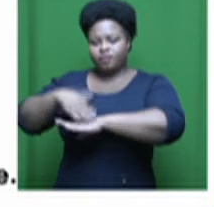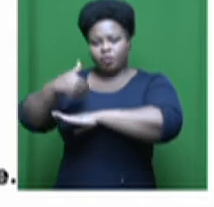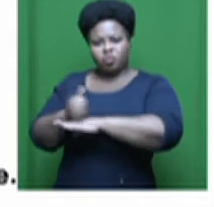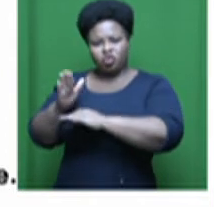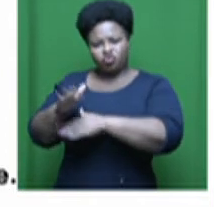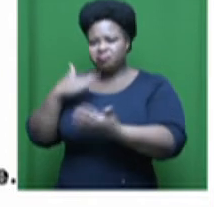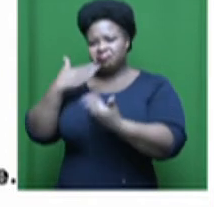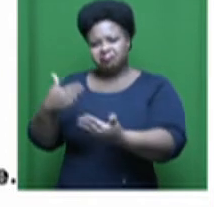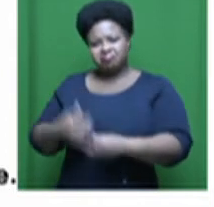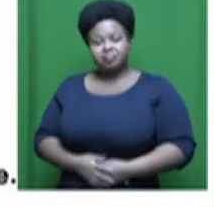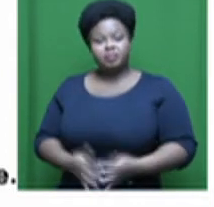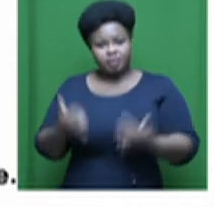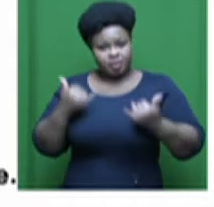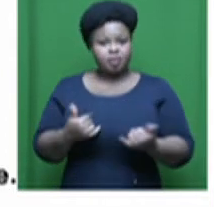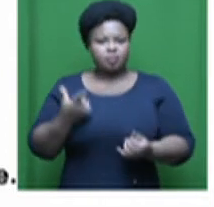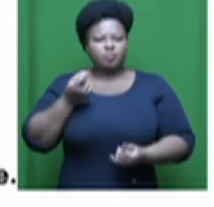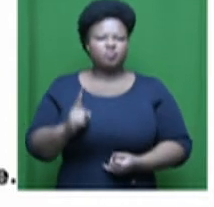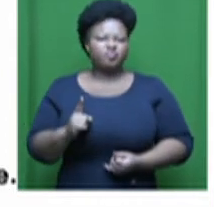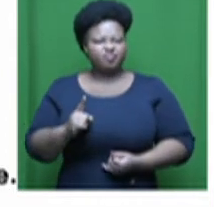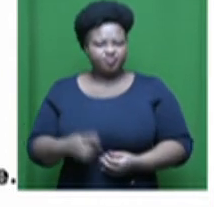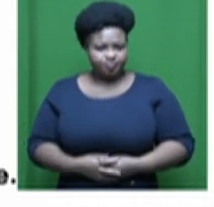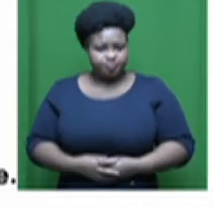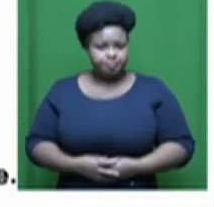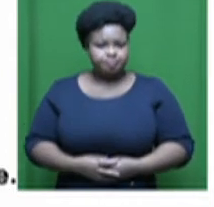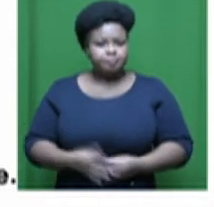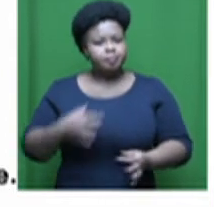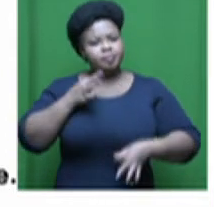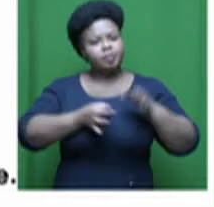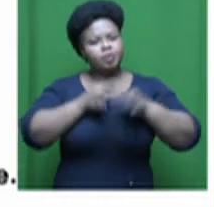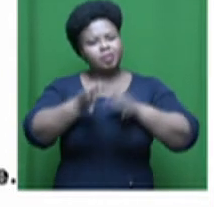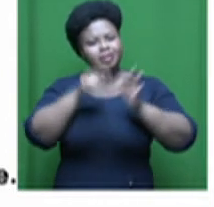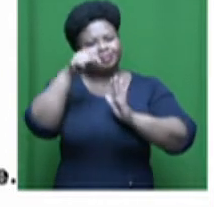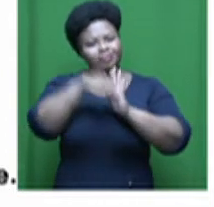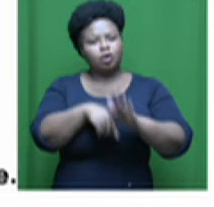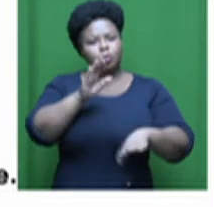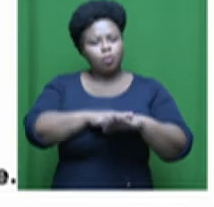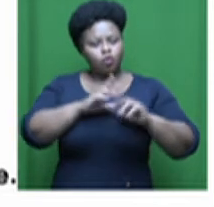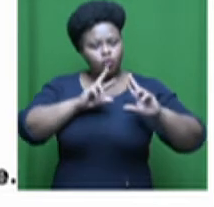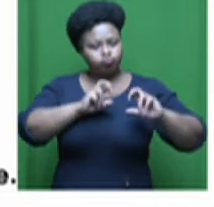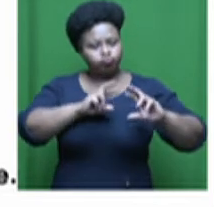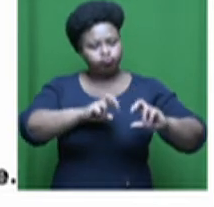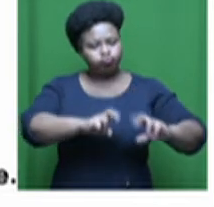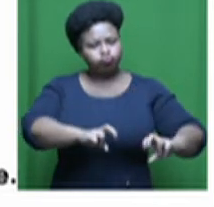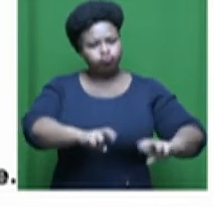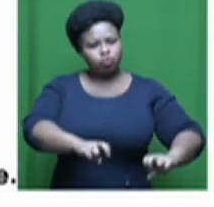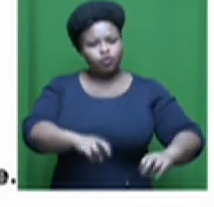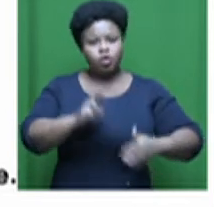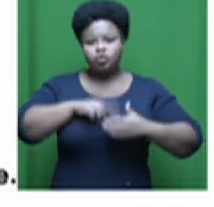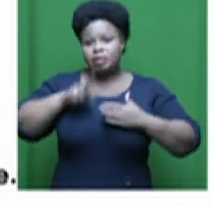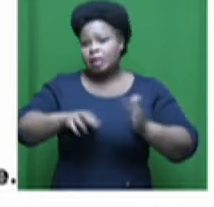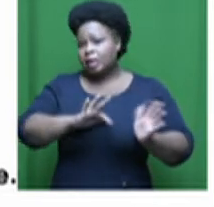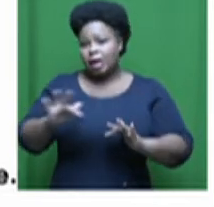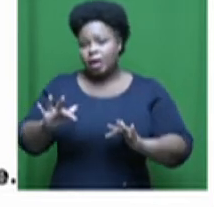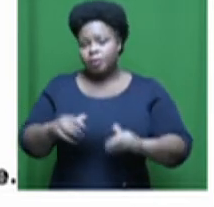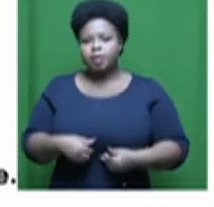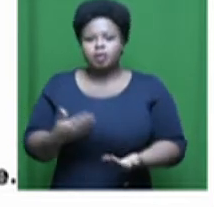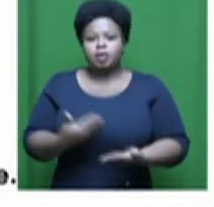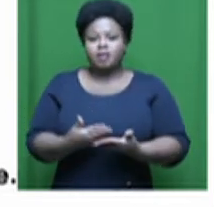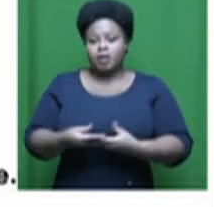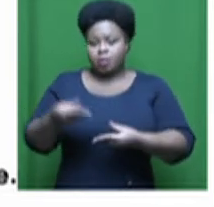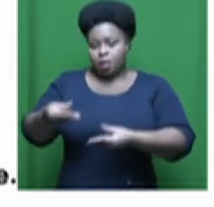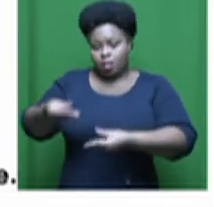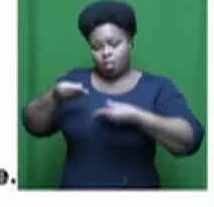you through the results of the study that was concluded. And these results, in fact, only became available to